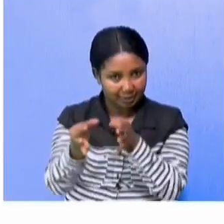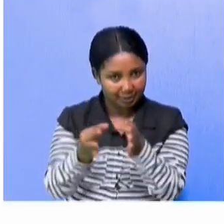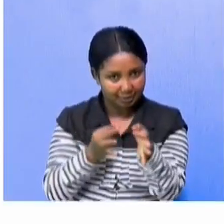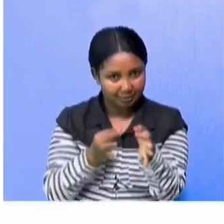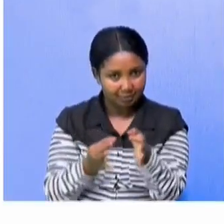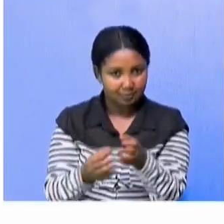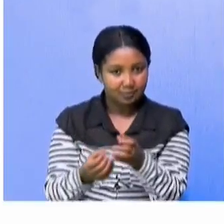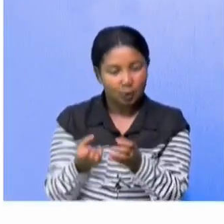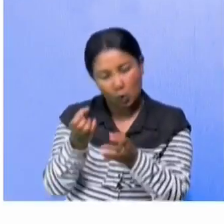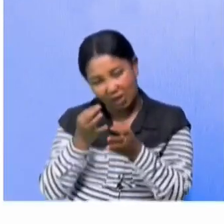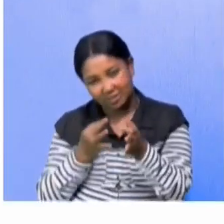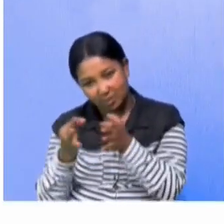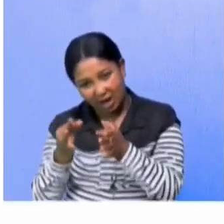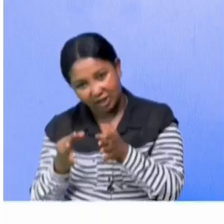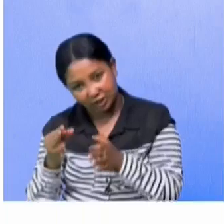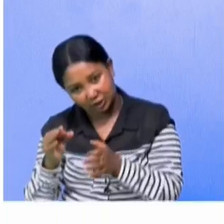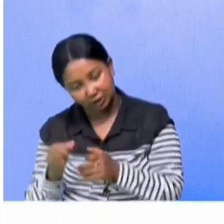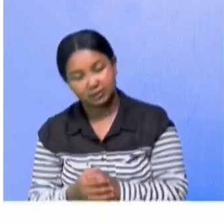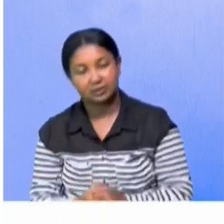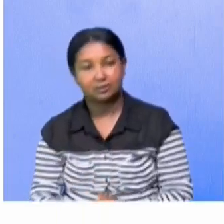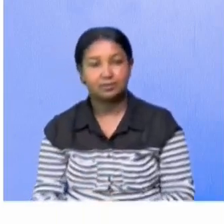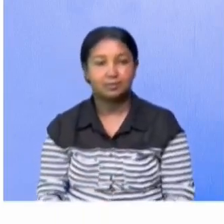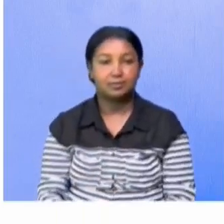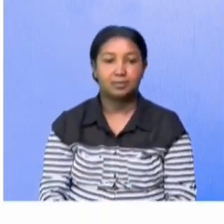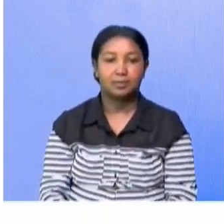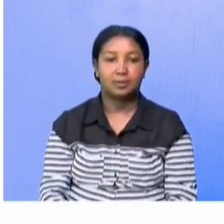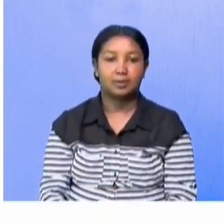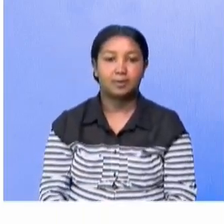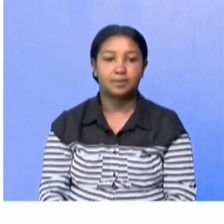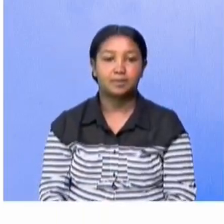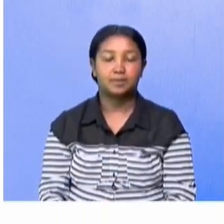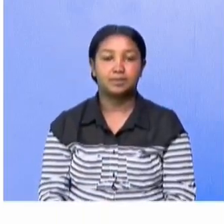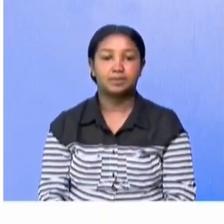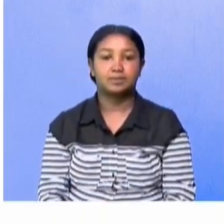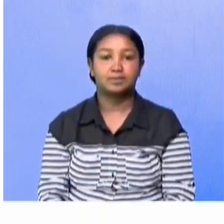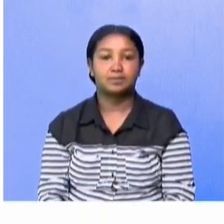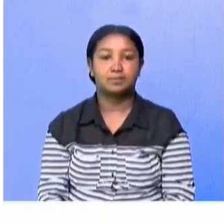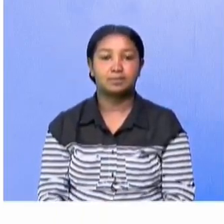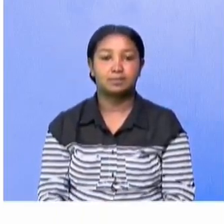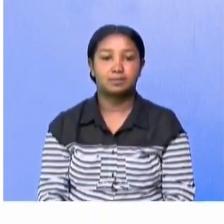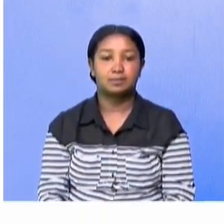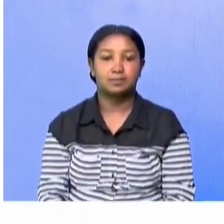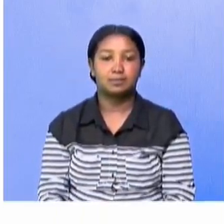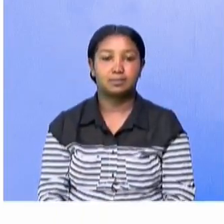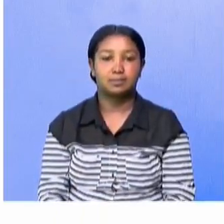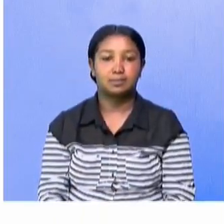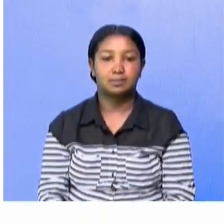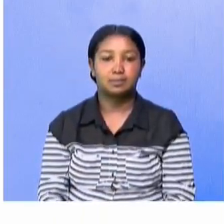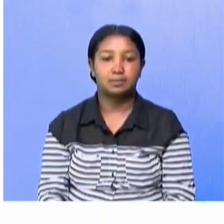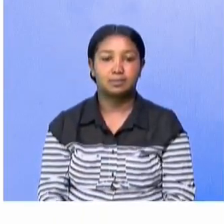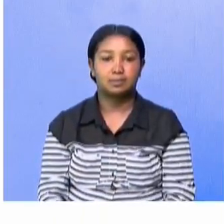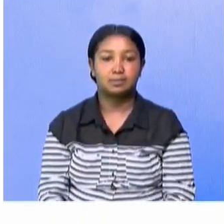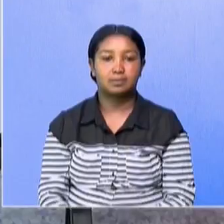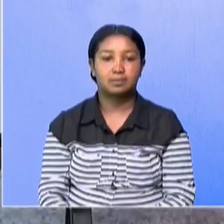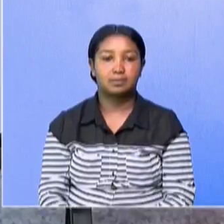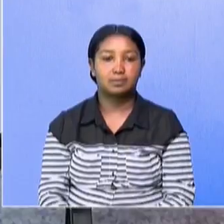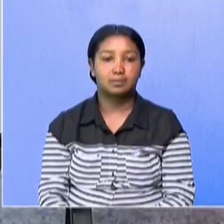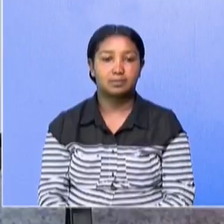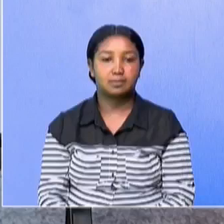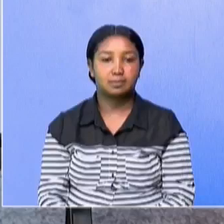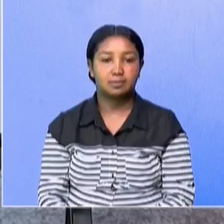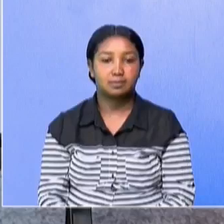or explanation. Explanation.